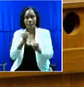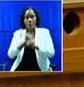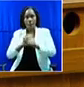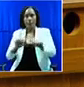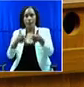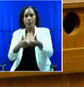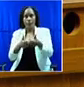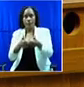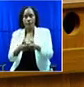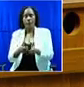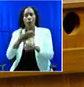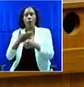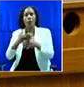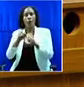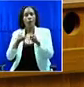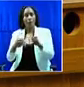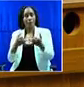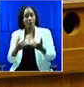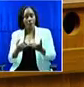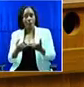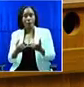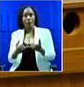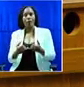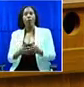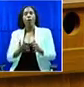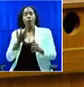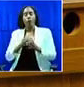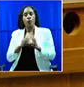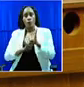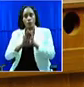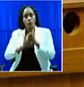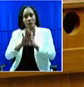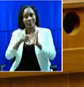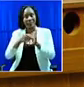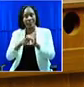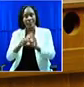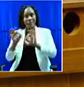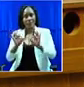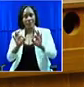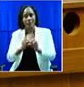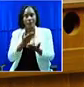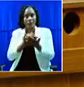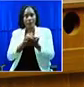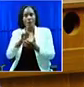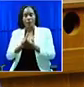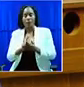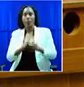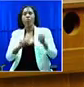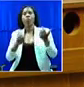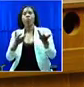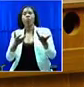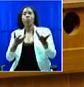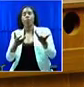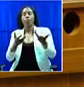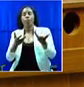is now underway to improve the efficiency and capacity of our ports in Durban,